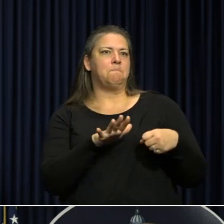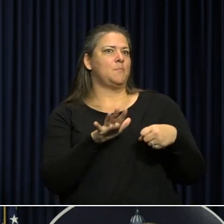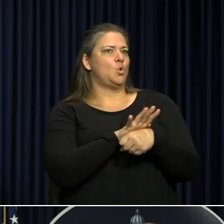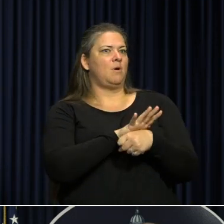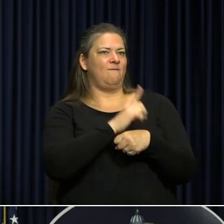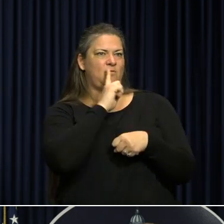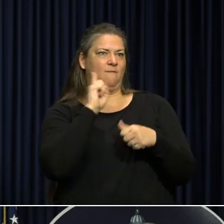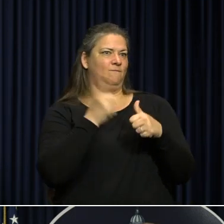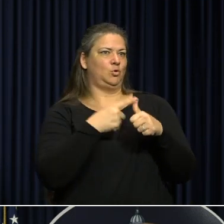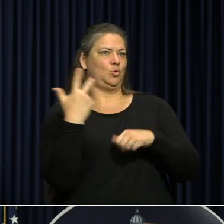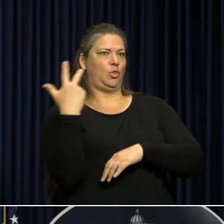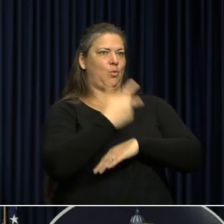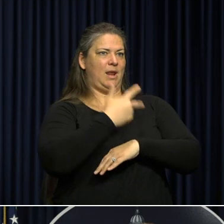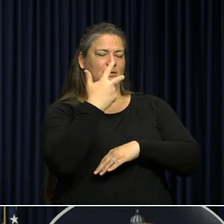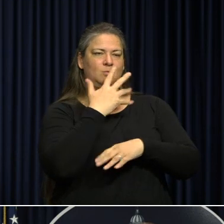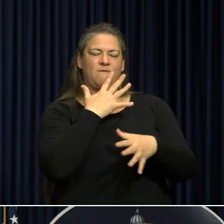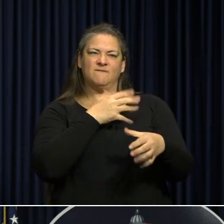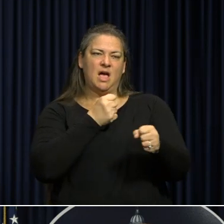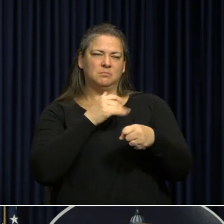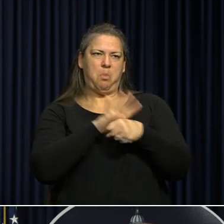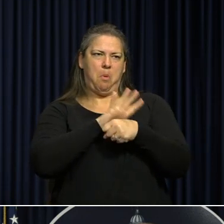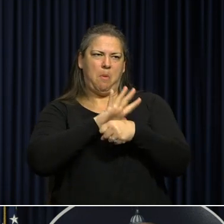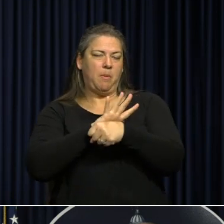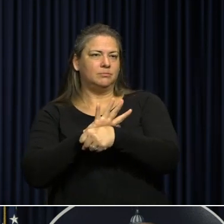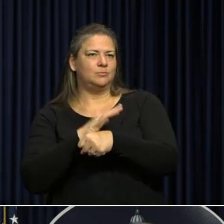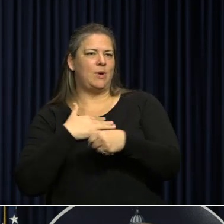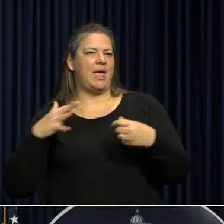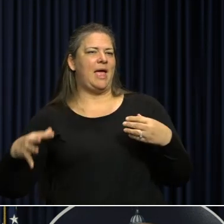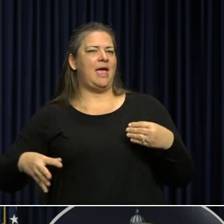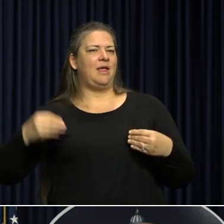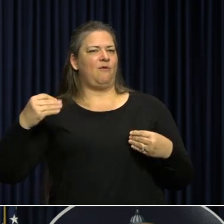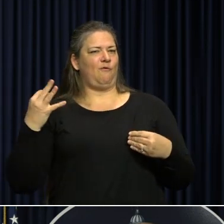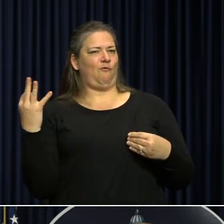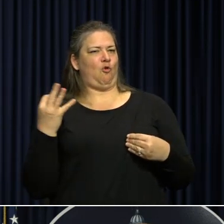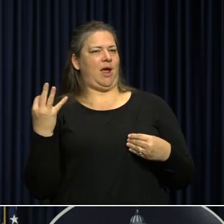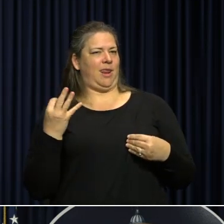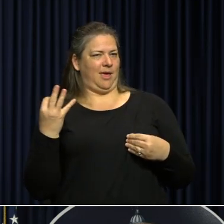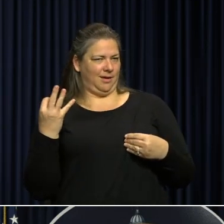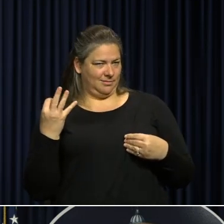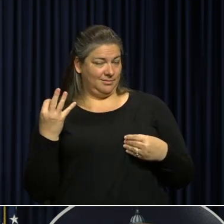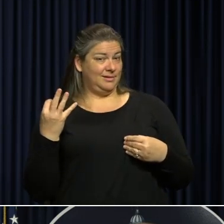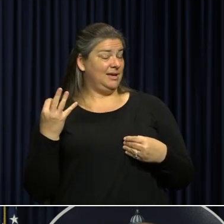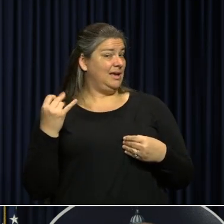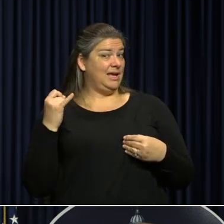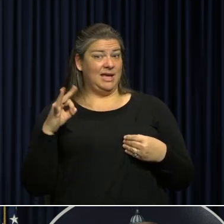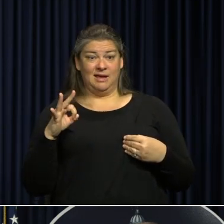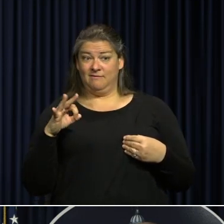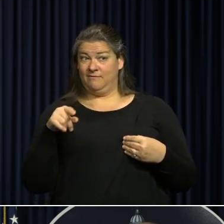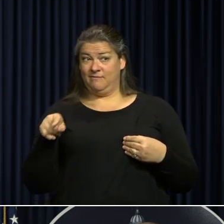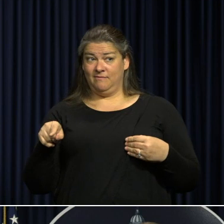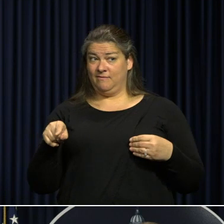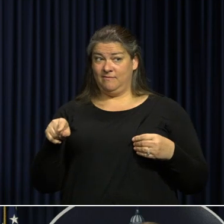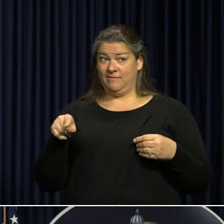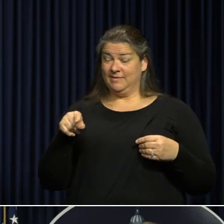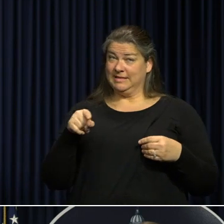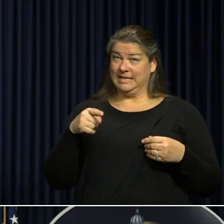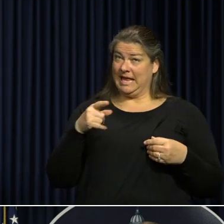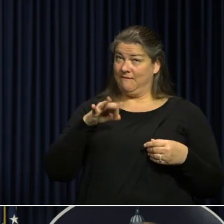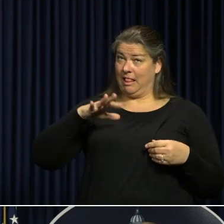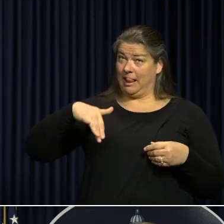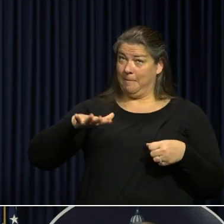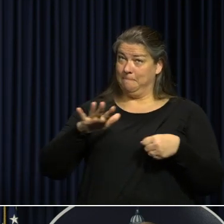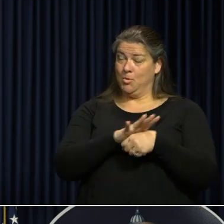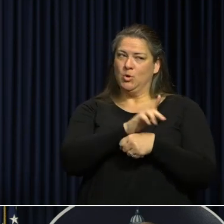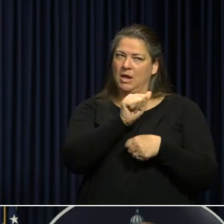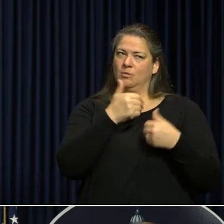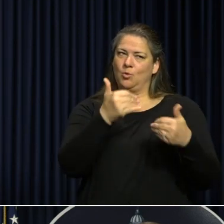first 3 days it was going to do so fast that we added Friday of next week. And if it is not booked up from yesterday, you can still sign up for